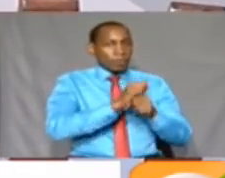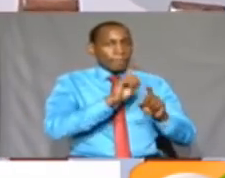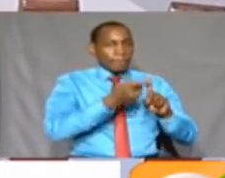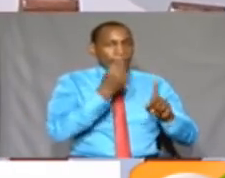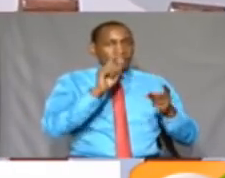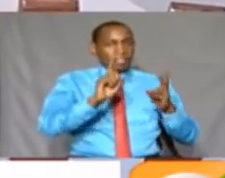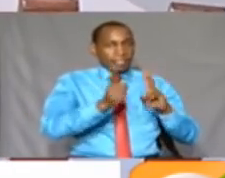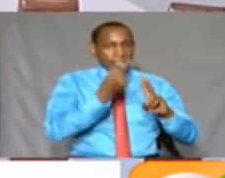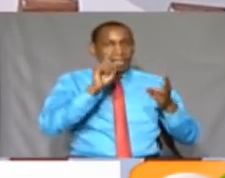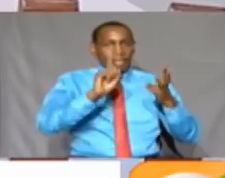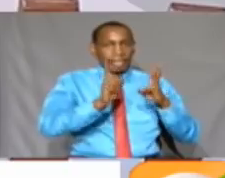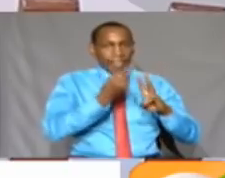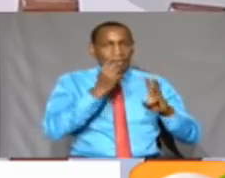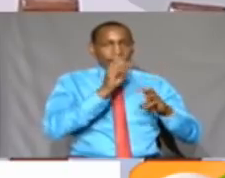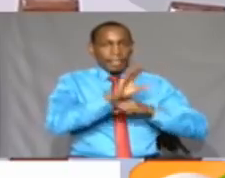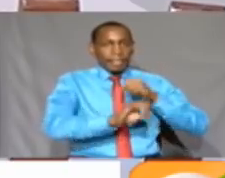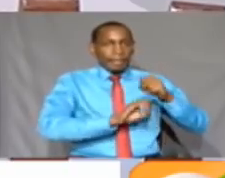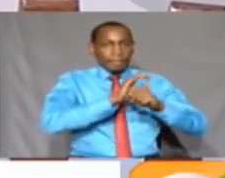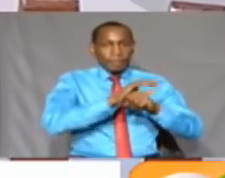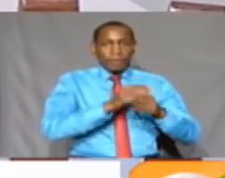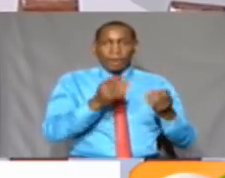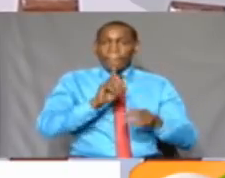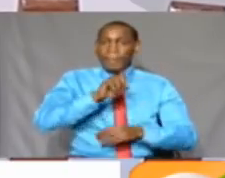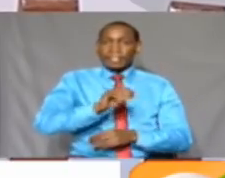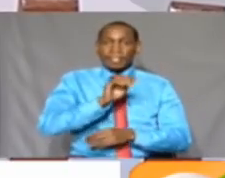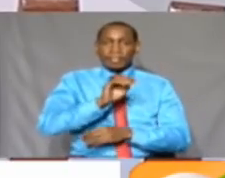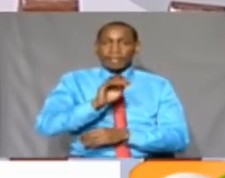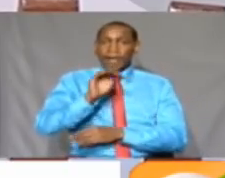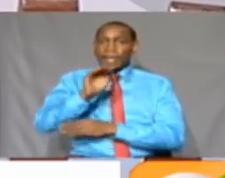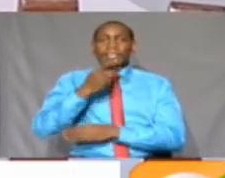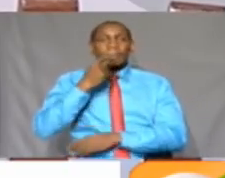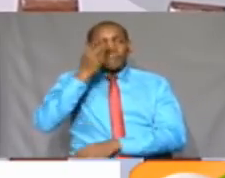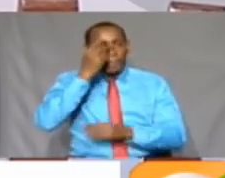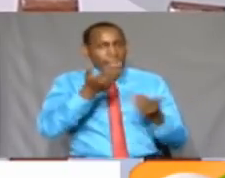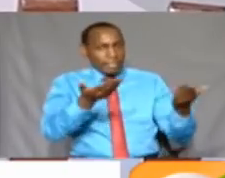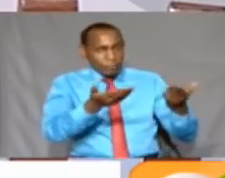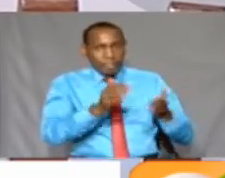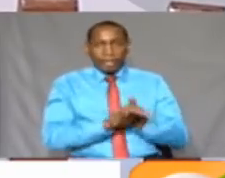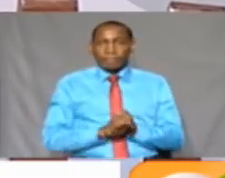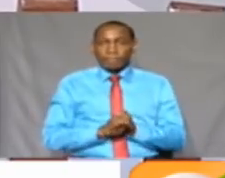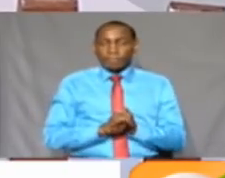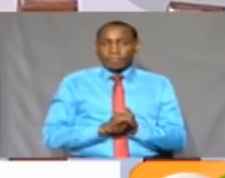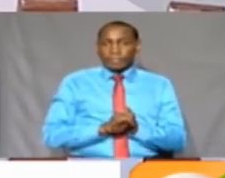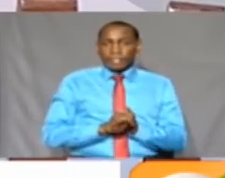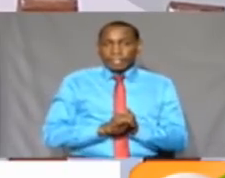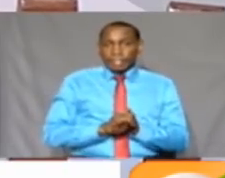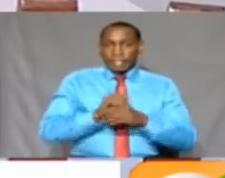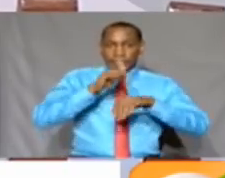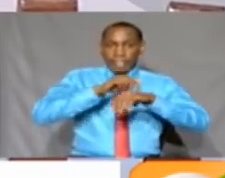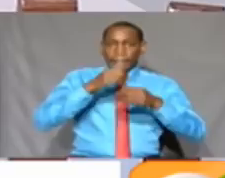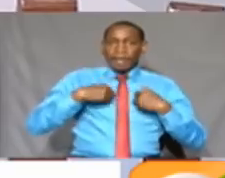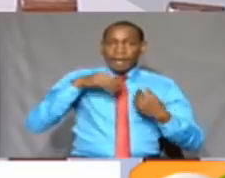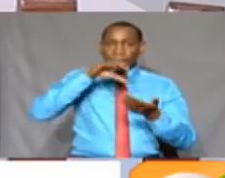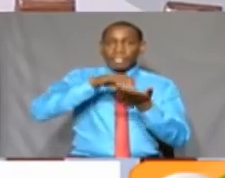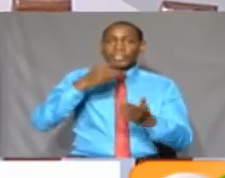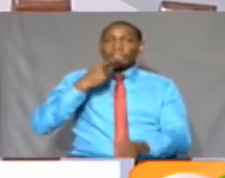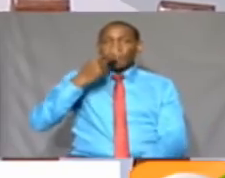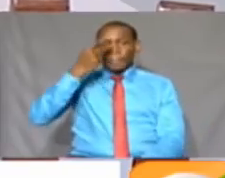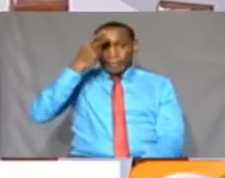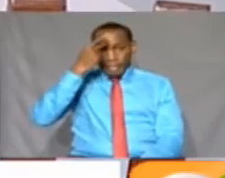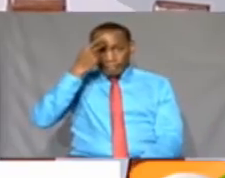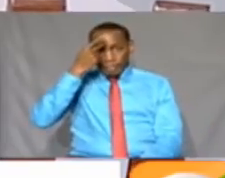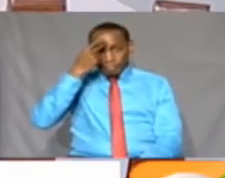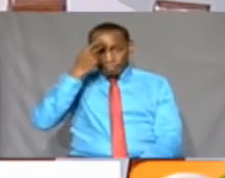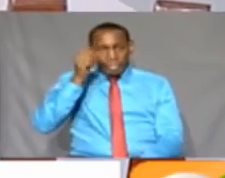video three. Yeah. At this point, I must ask, where are the parents? And where you have a situation where a parent is not able